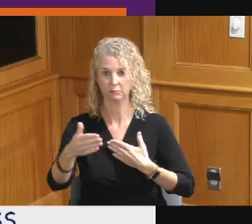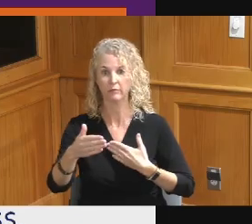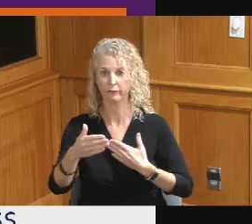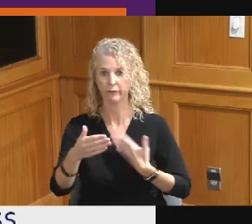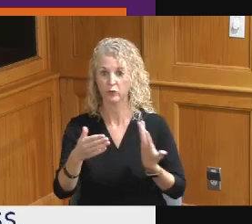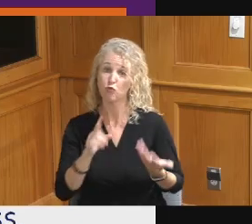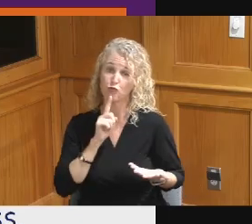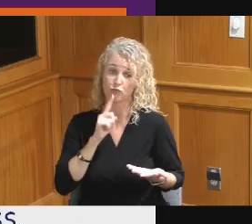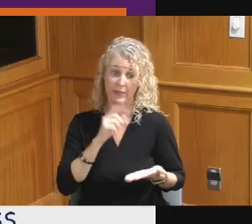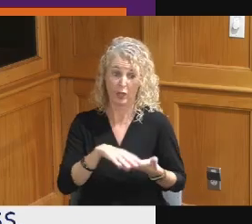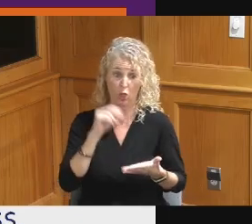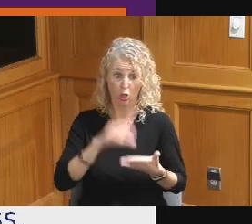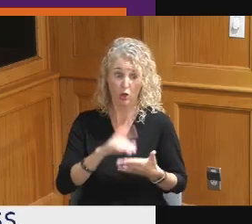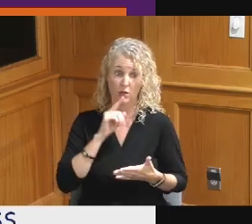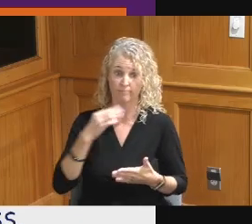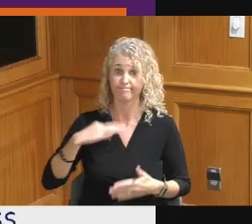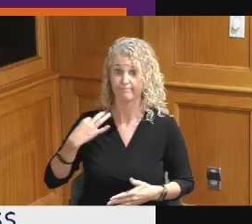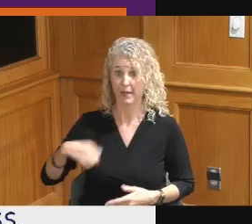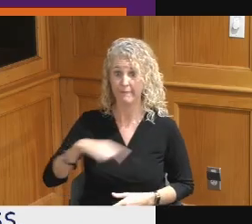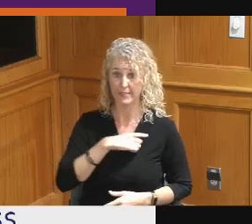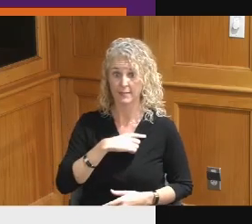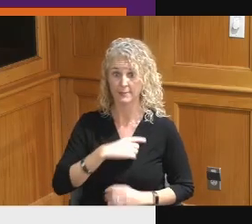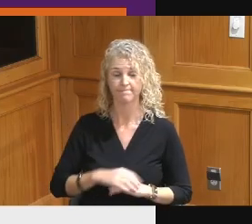is sort of available under the rules and what isn't.